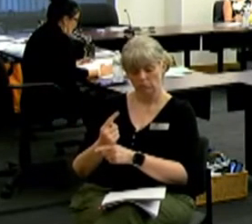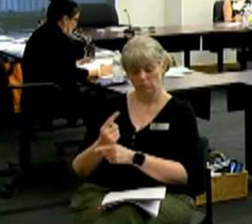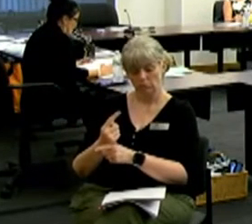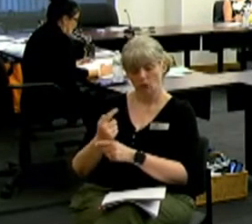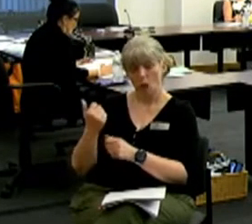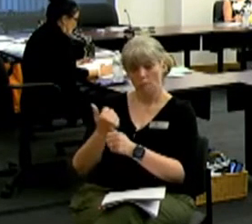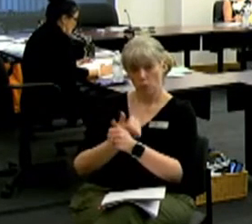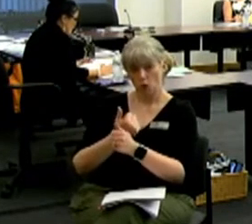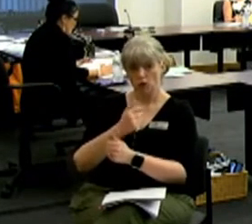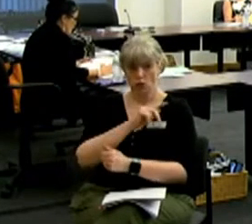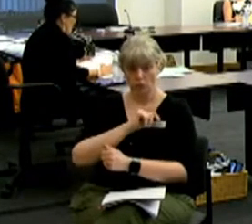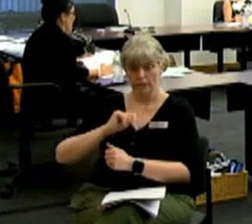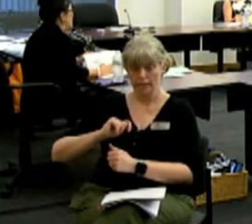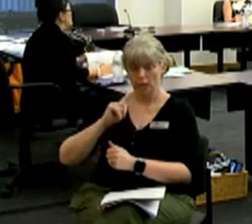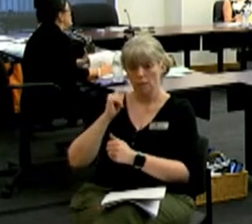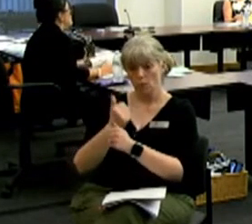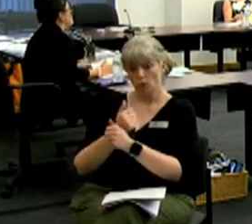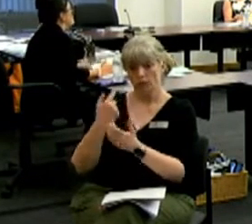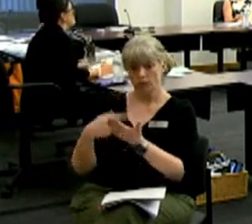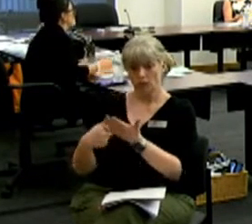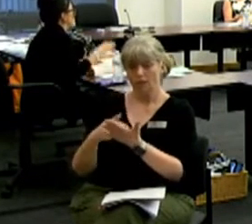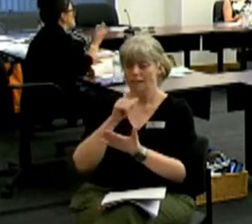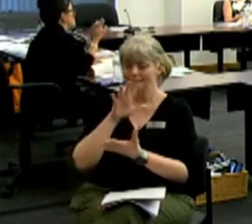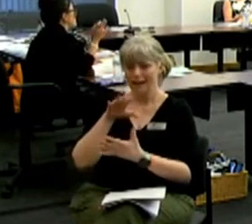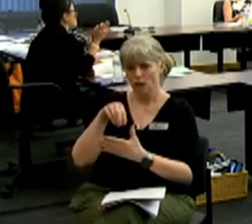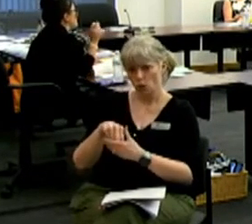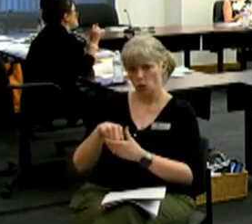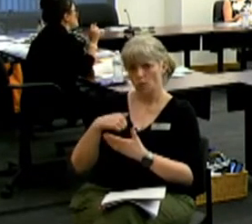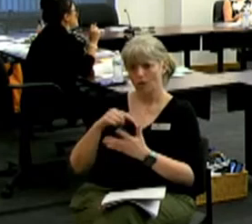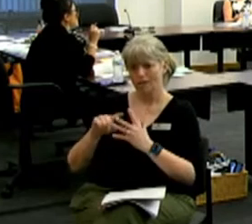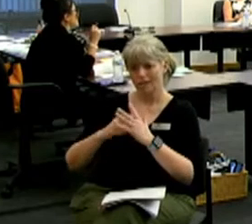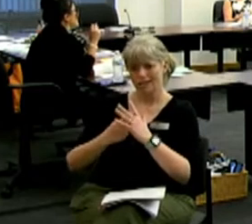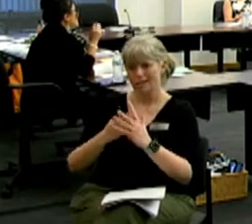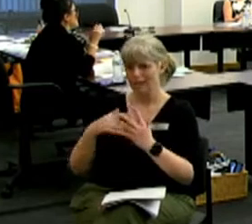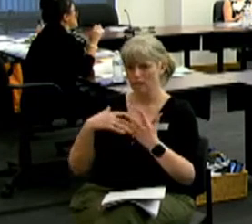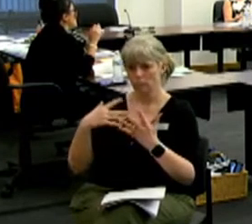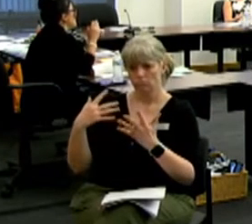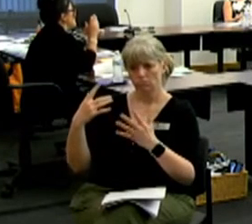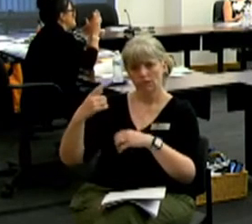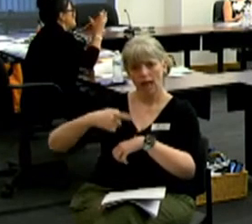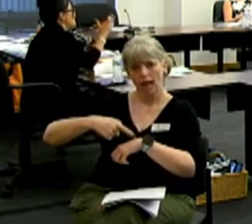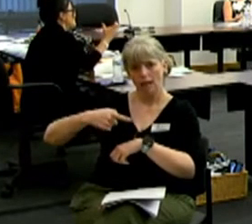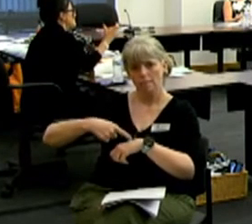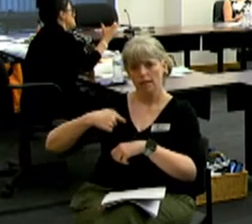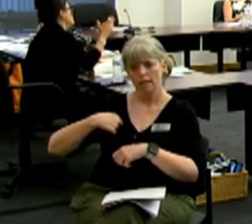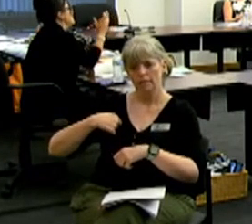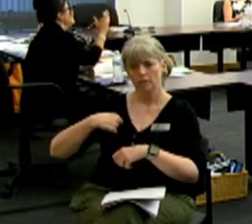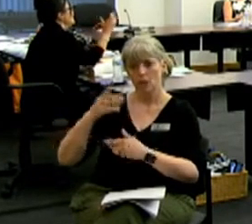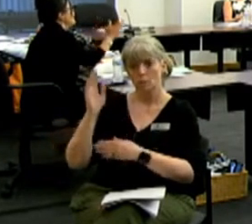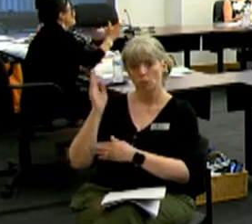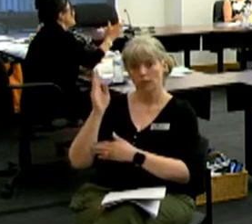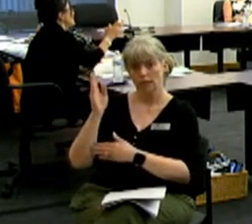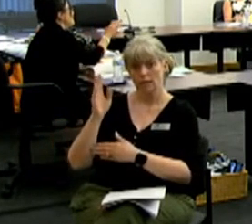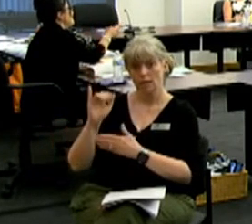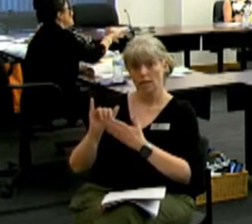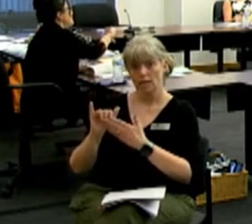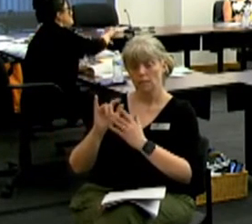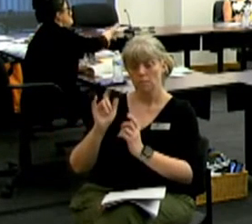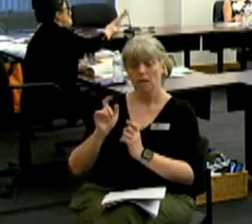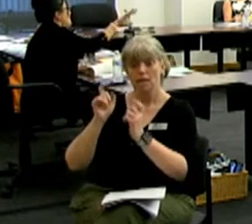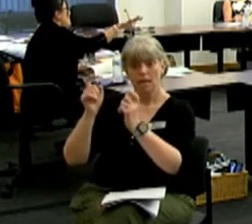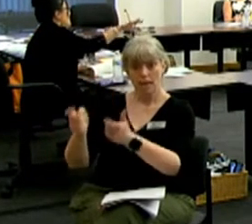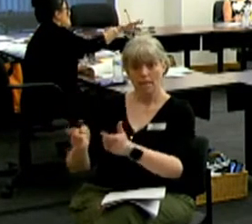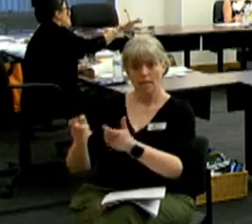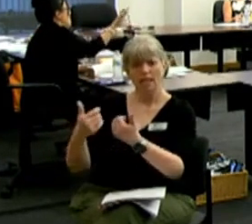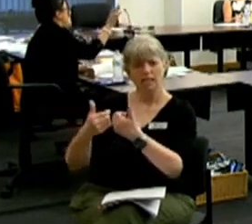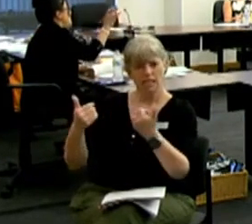Per trustee for discussion. That does not include, though I want to clarify, that does not include the time if it's a presentation that's being given, that